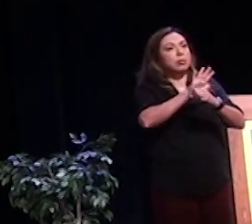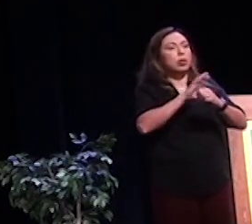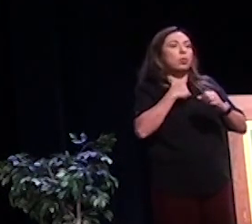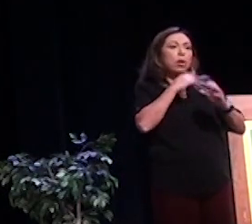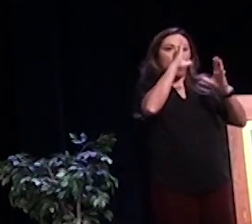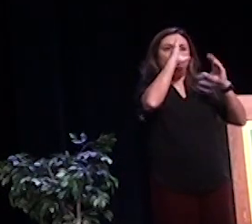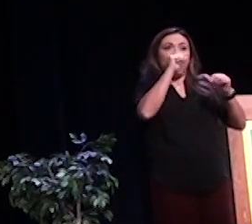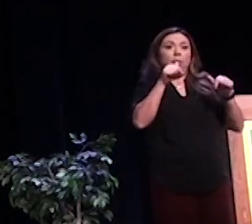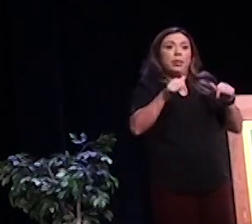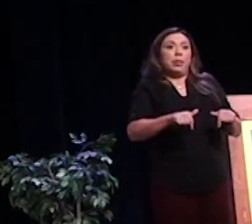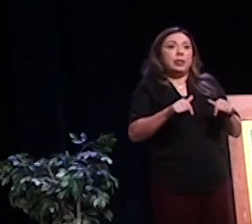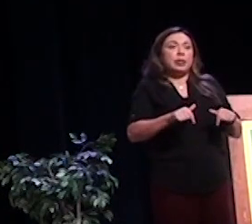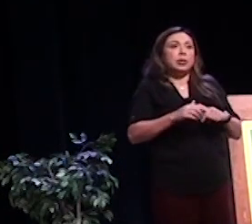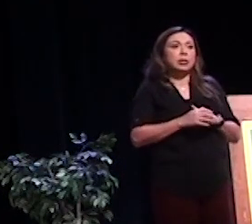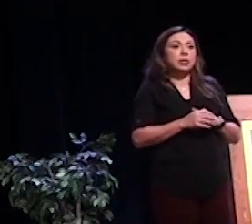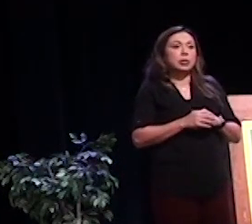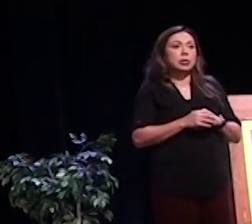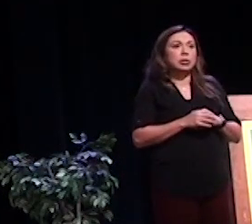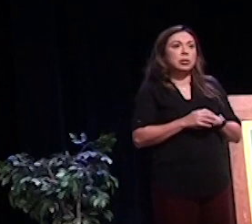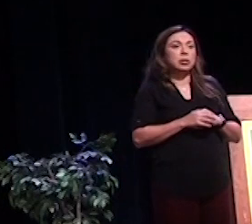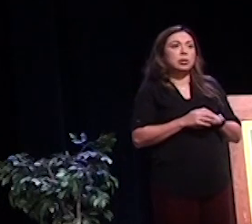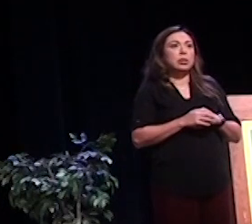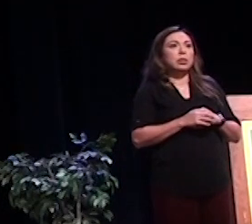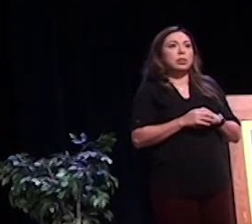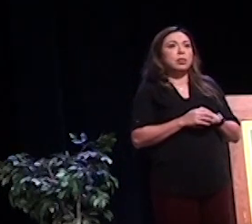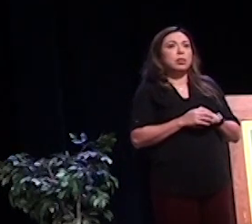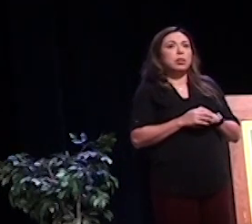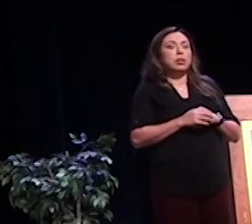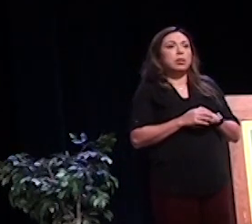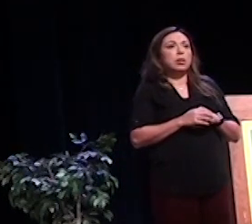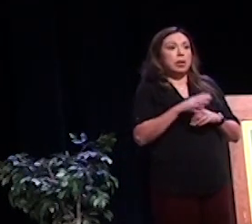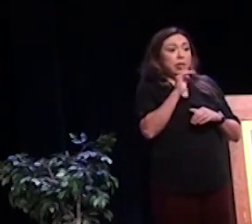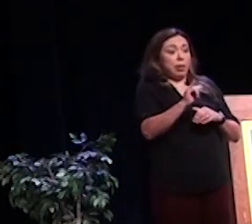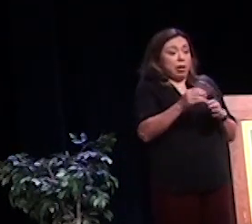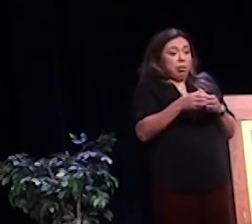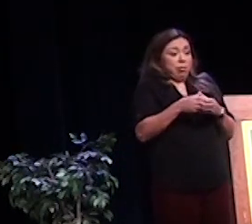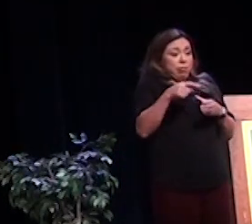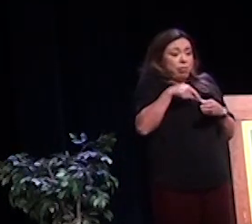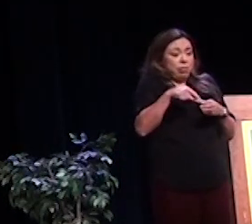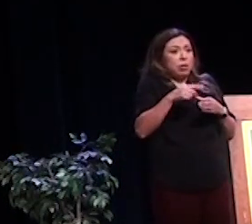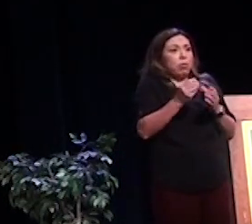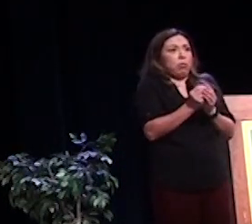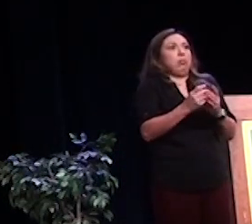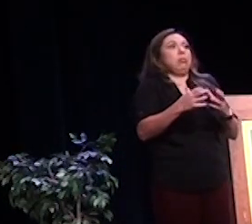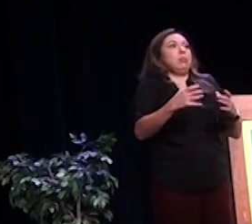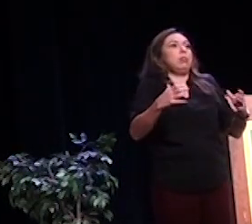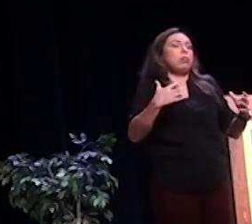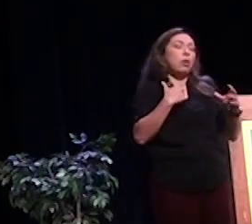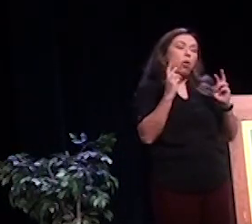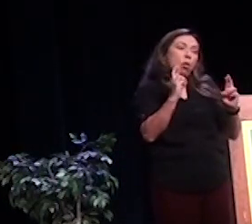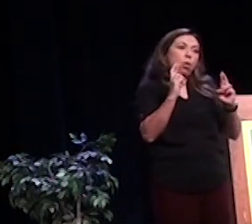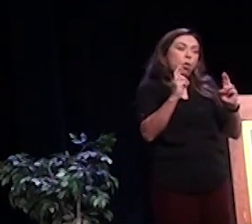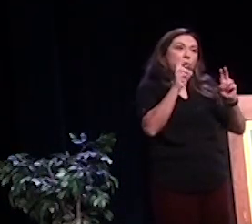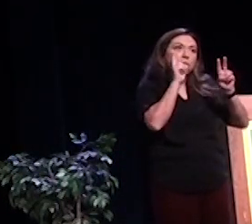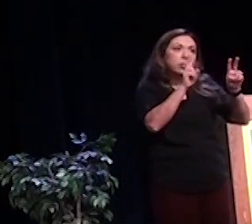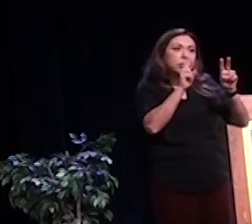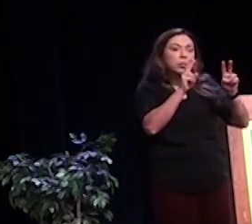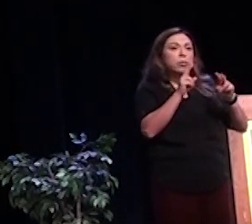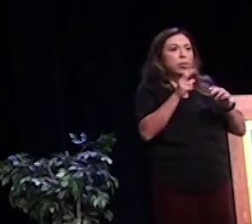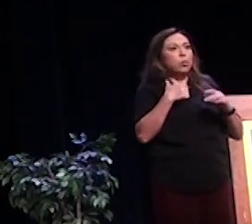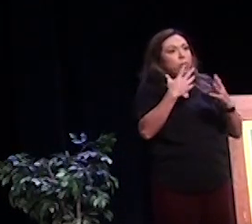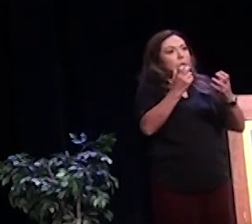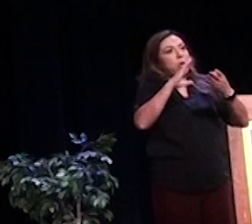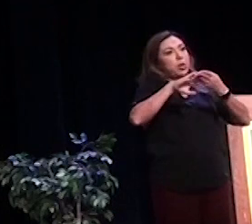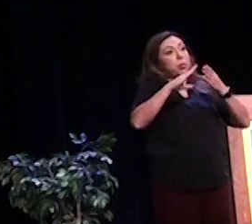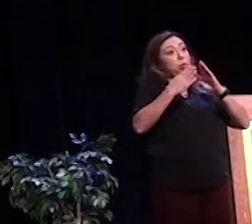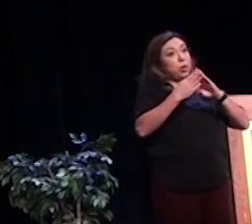that this circle expands. Right? We want to start the community circle within